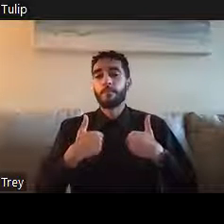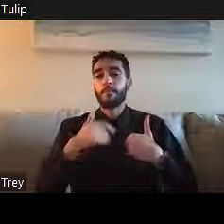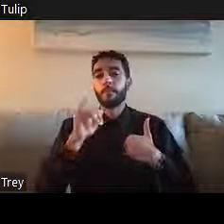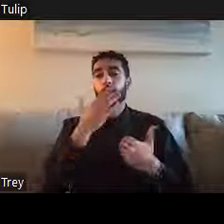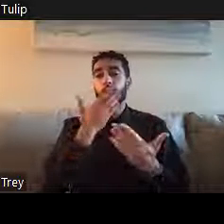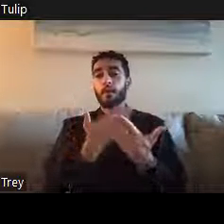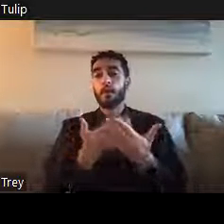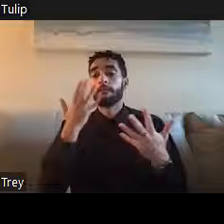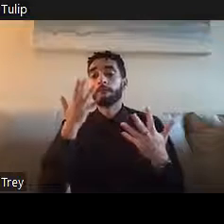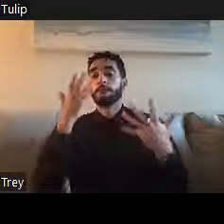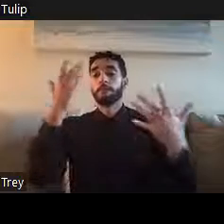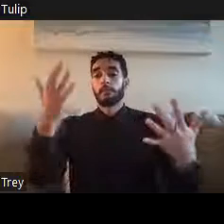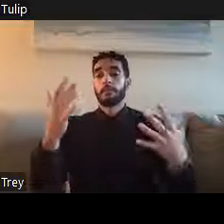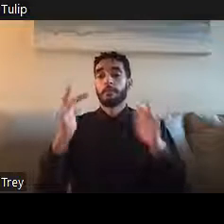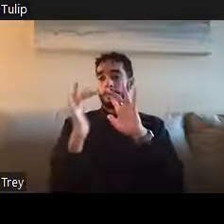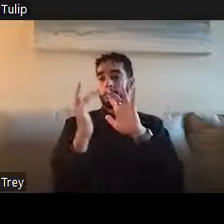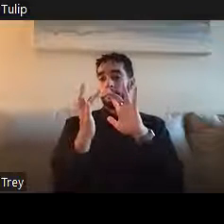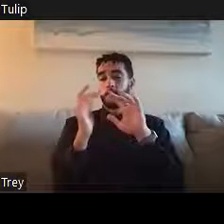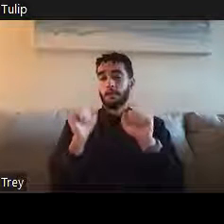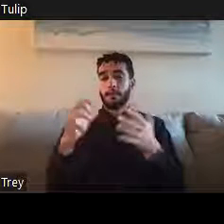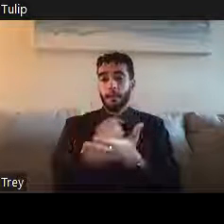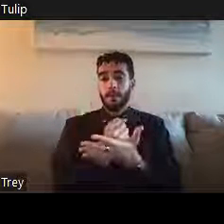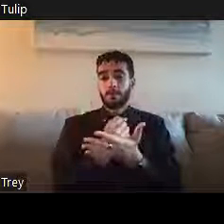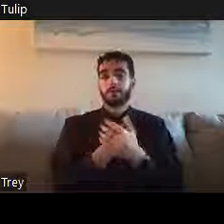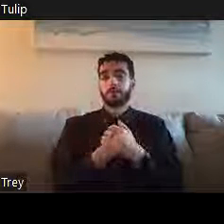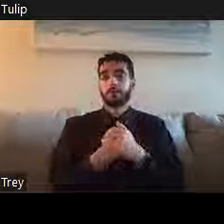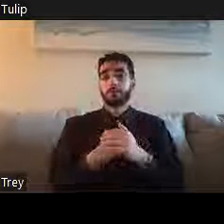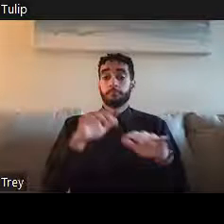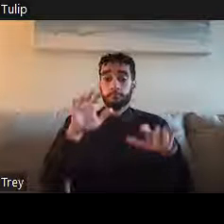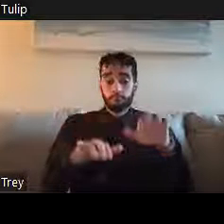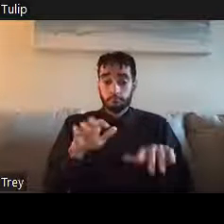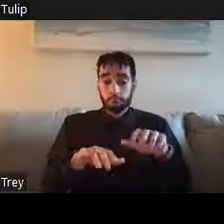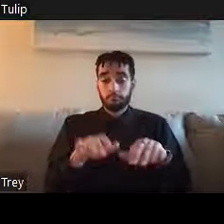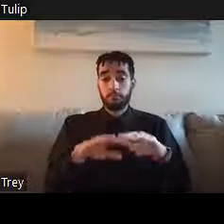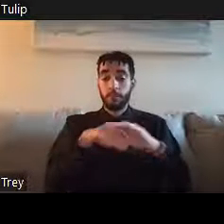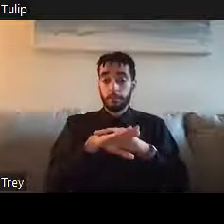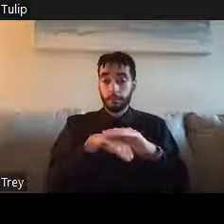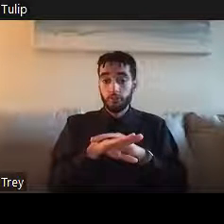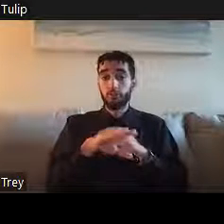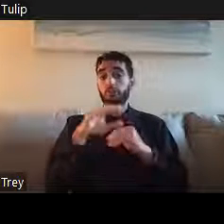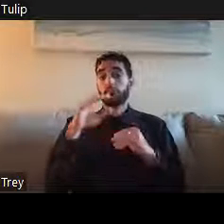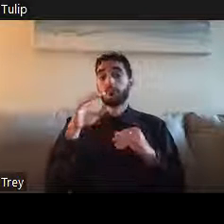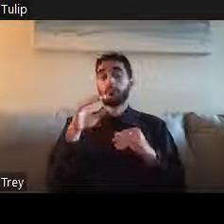that people can access information and they can enter information and get tailored results for